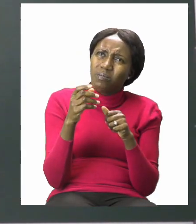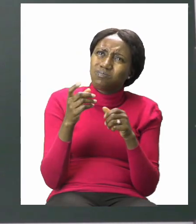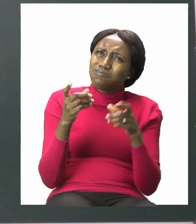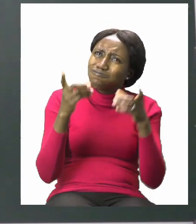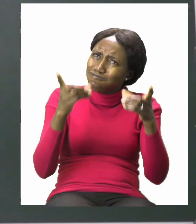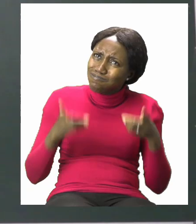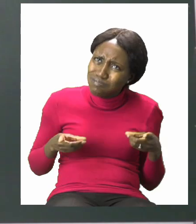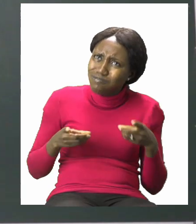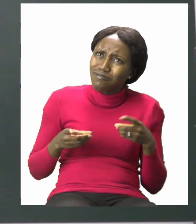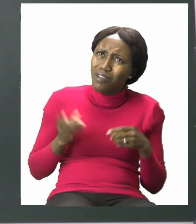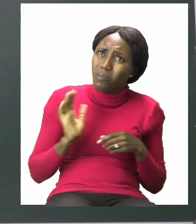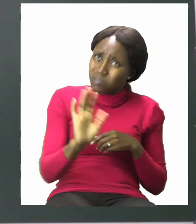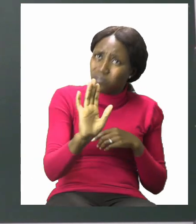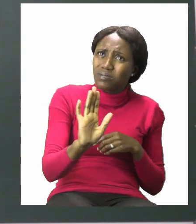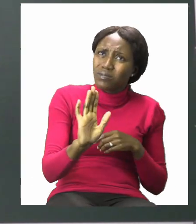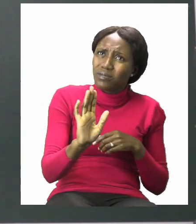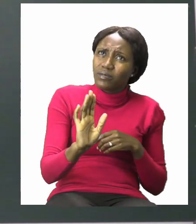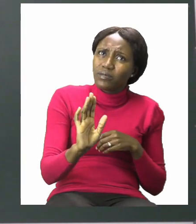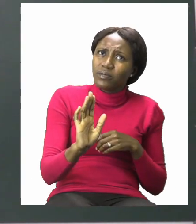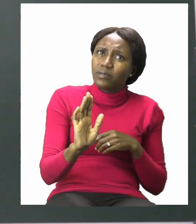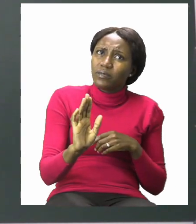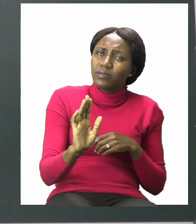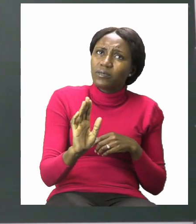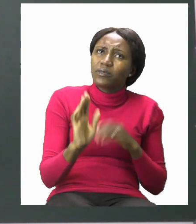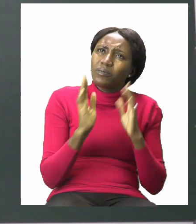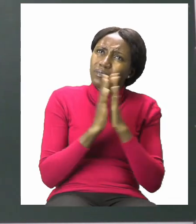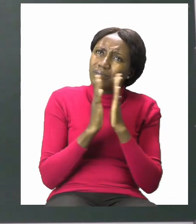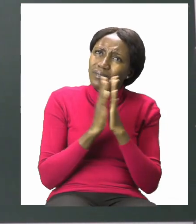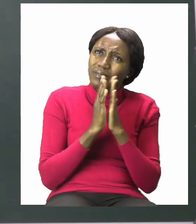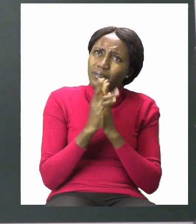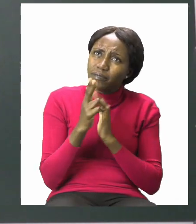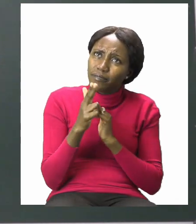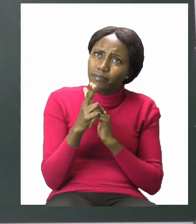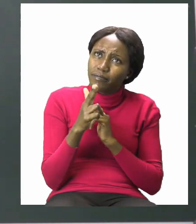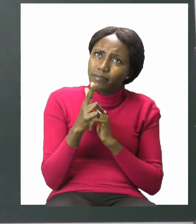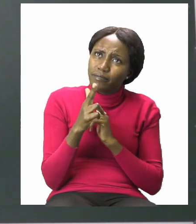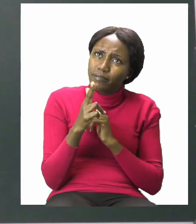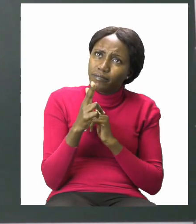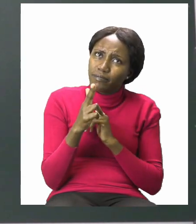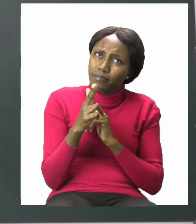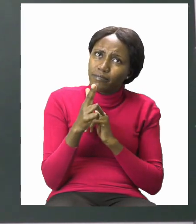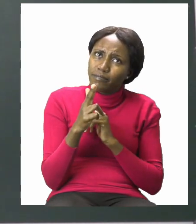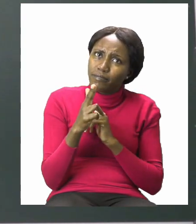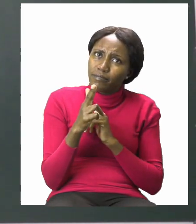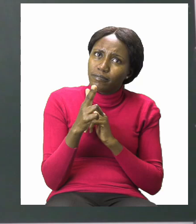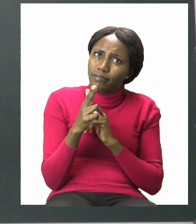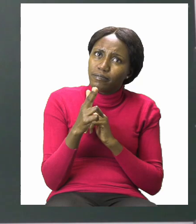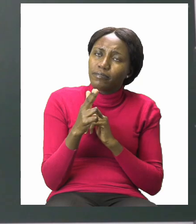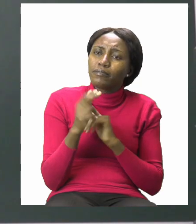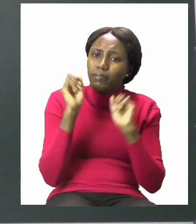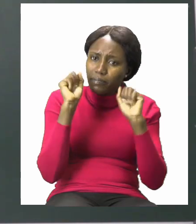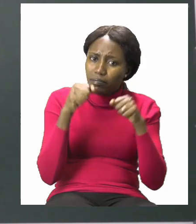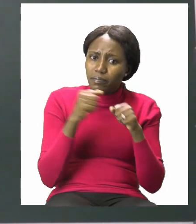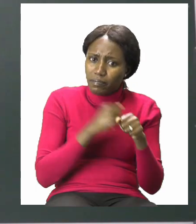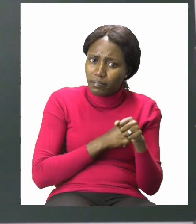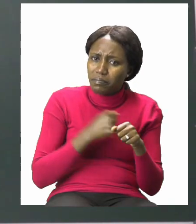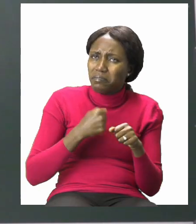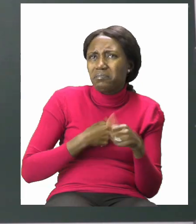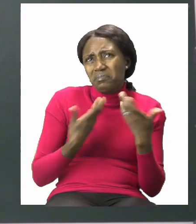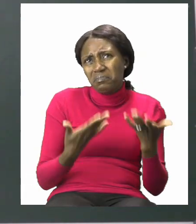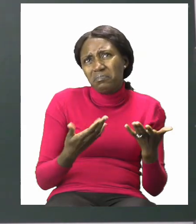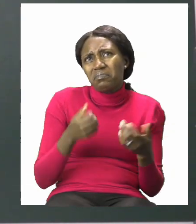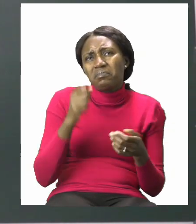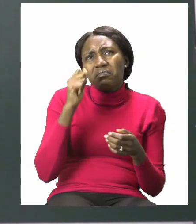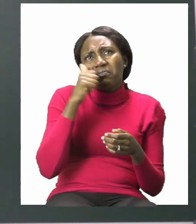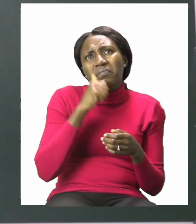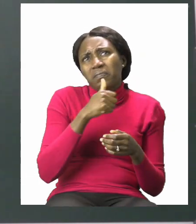once you find your picture, please use a pair of scissors in the presence of an adult, which means an